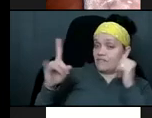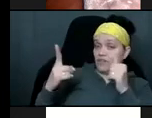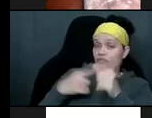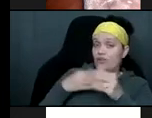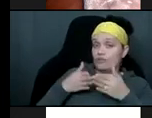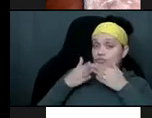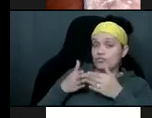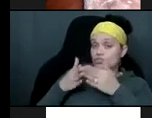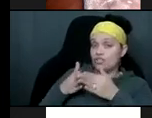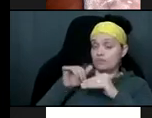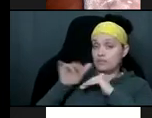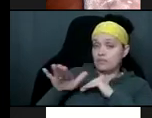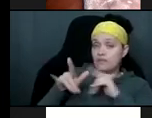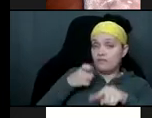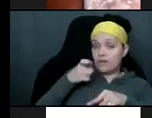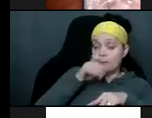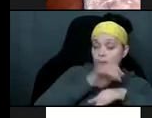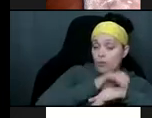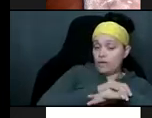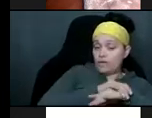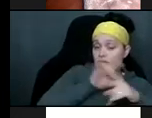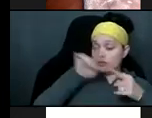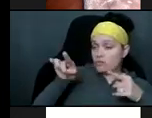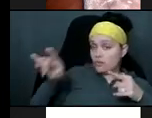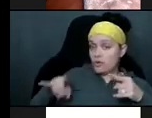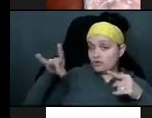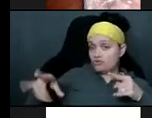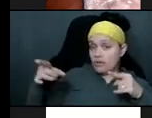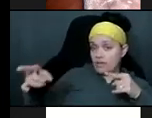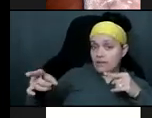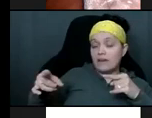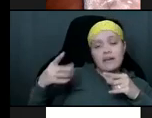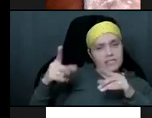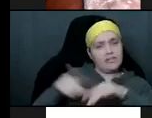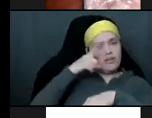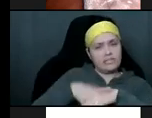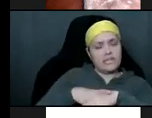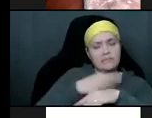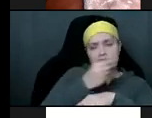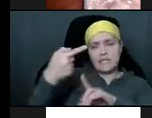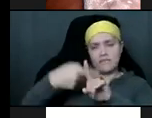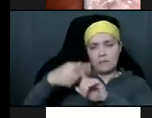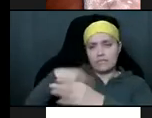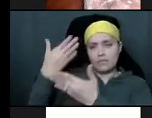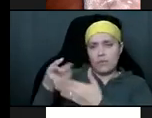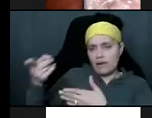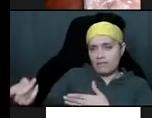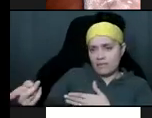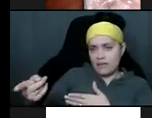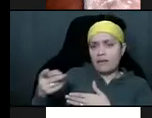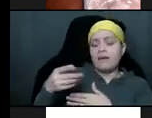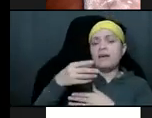ships went from Britain to Australia. It took a long time, several months to get there. It